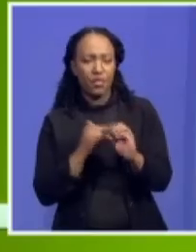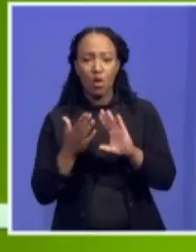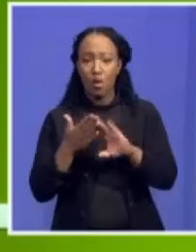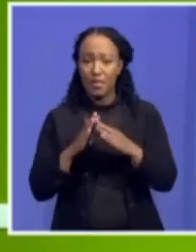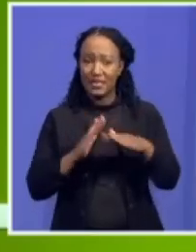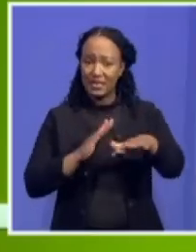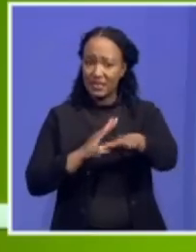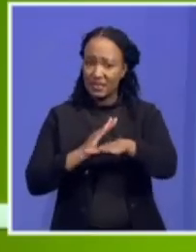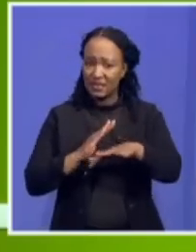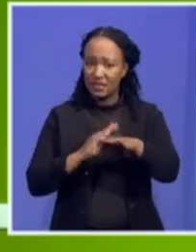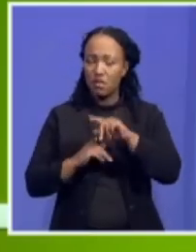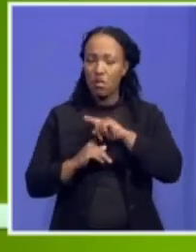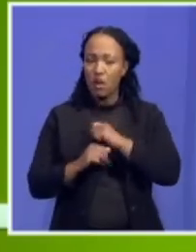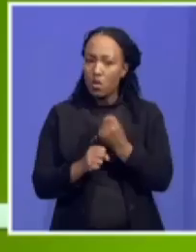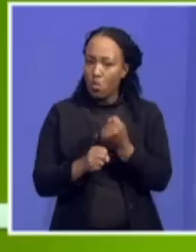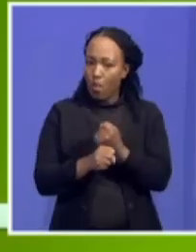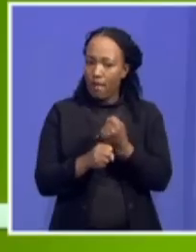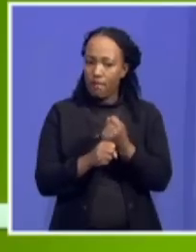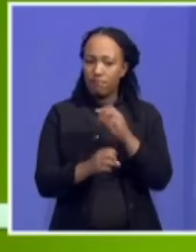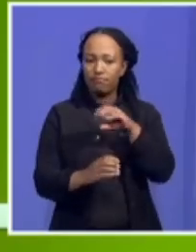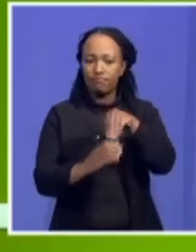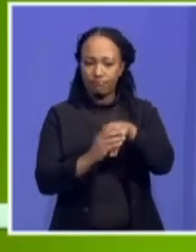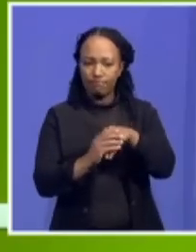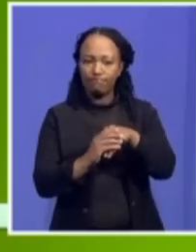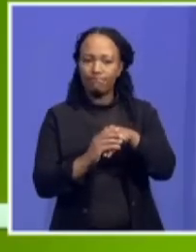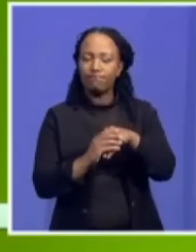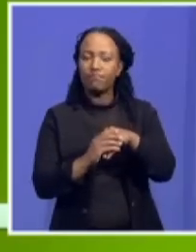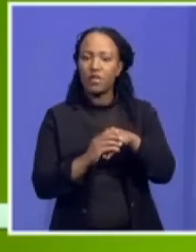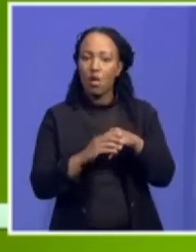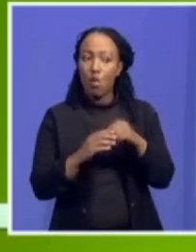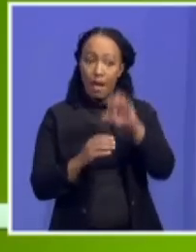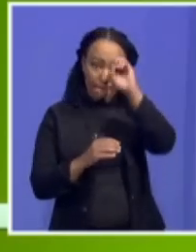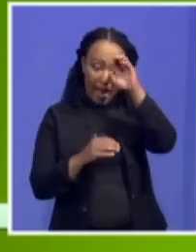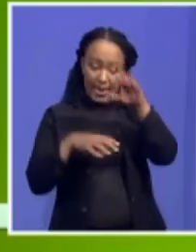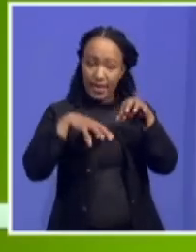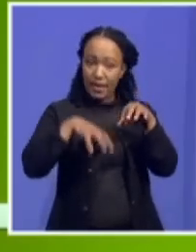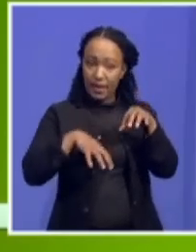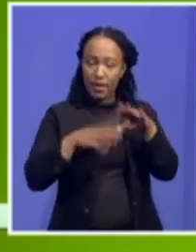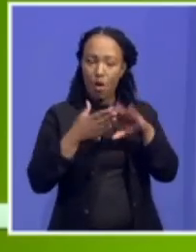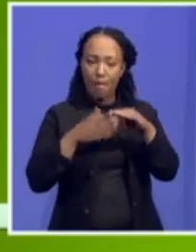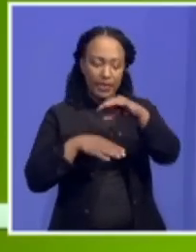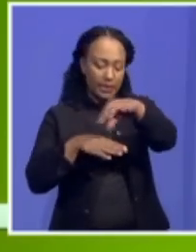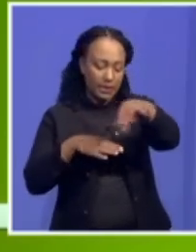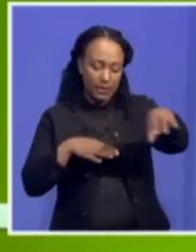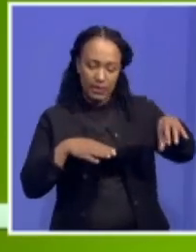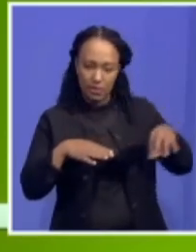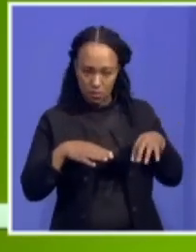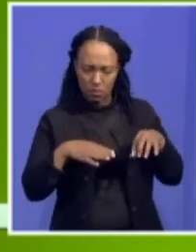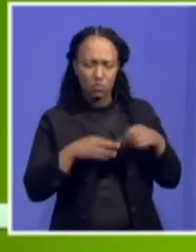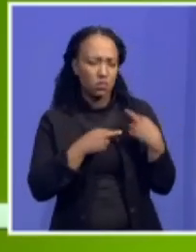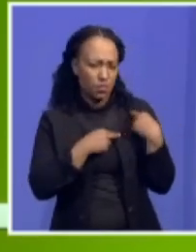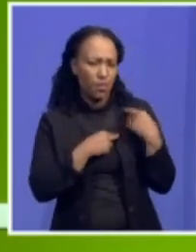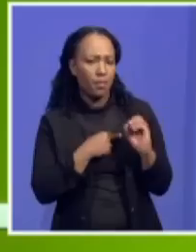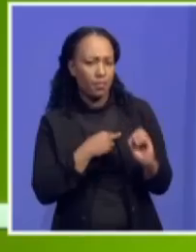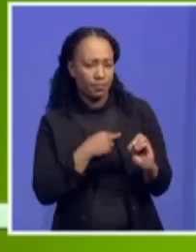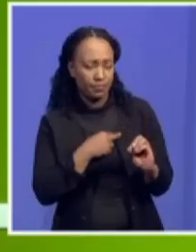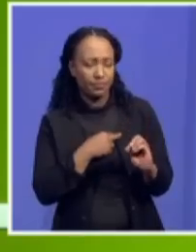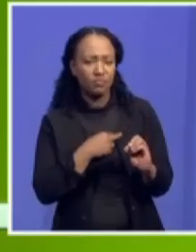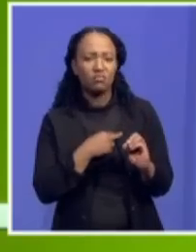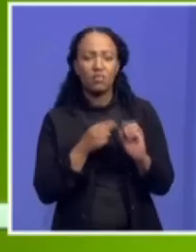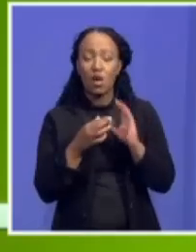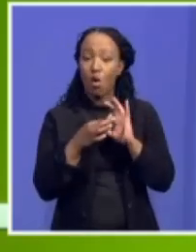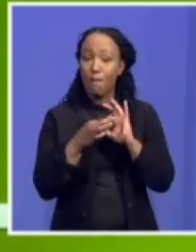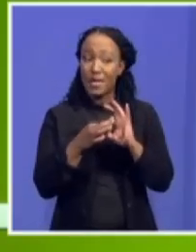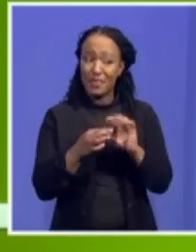which it operates and where it is located. It is important that this commitment is sustained in